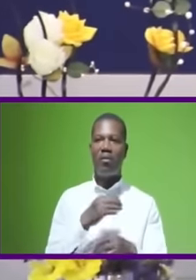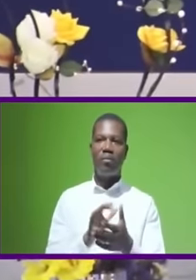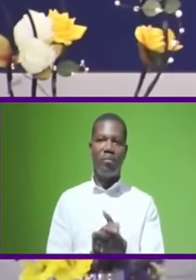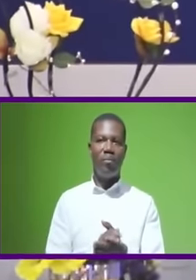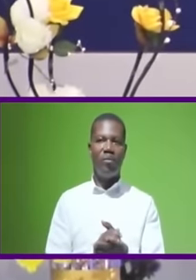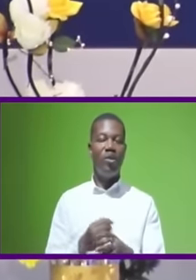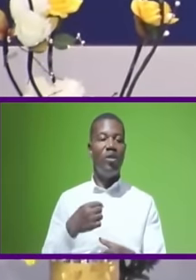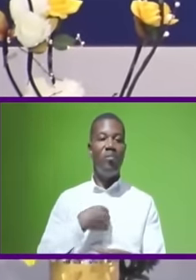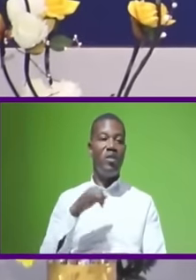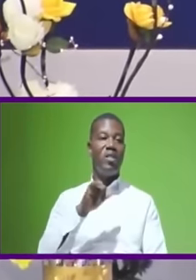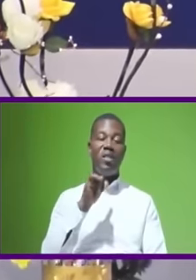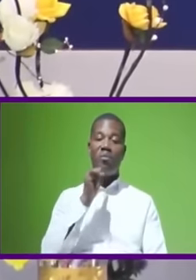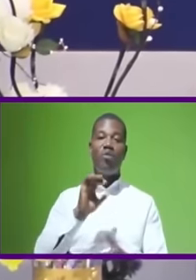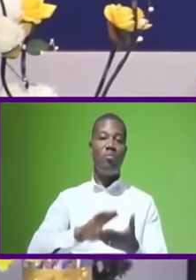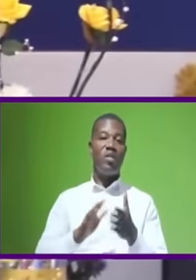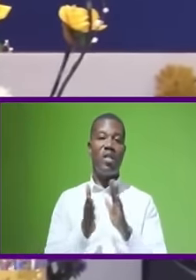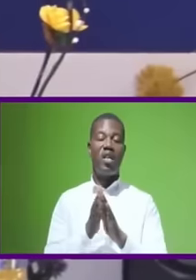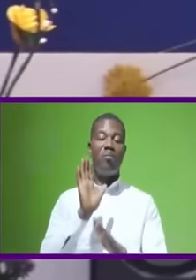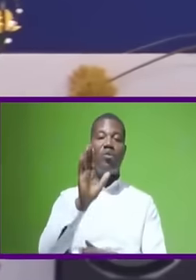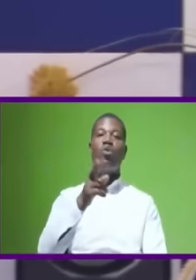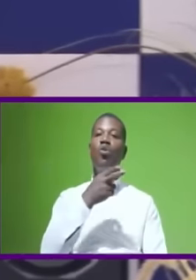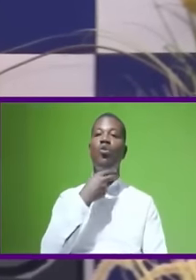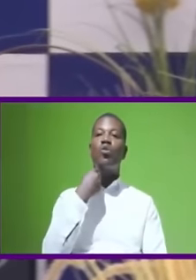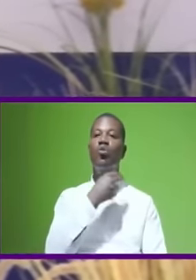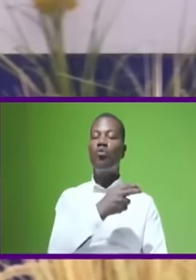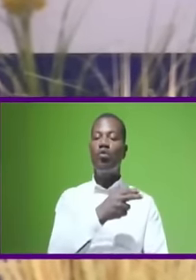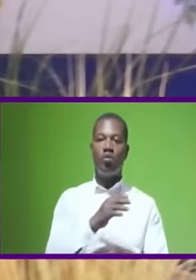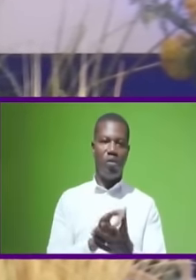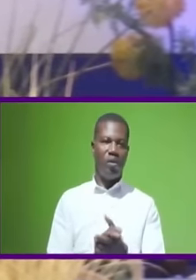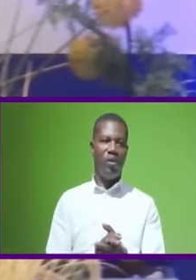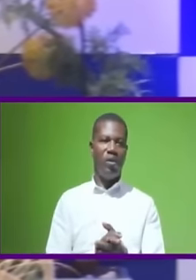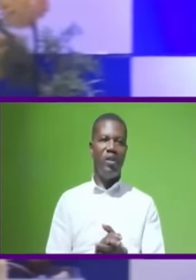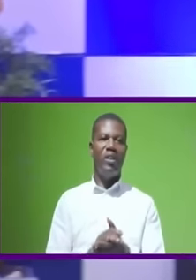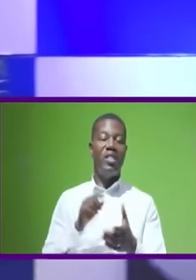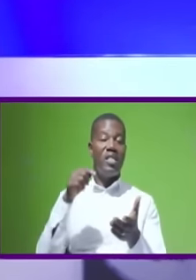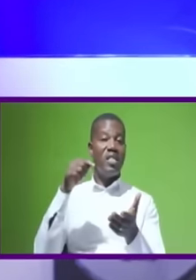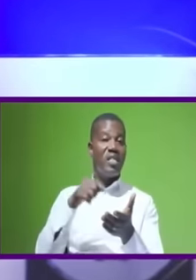member. Neither can I also be your pastor. Where you're